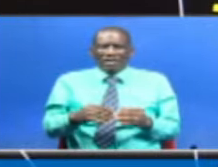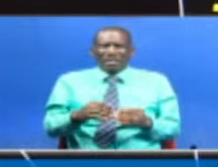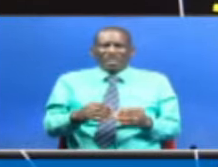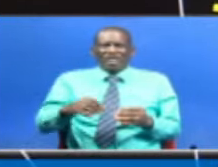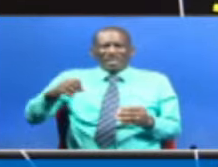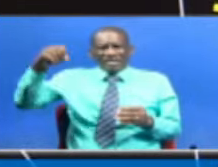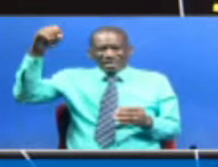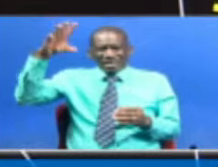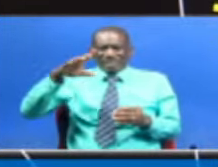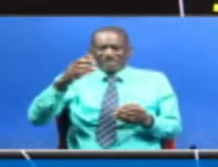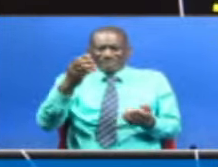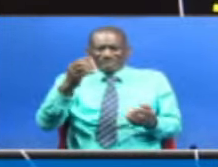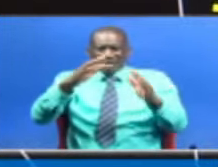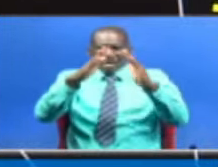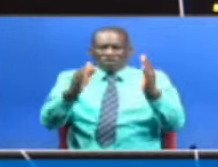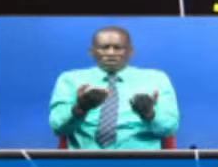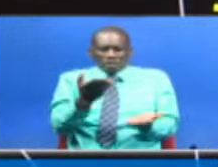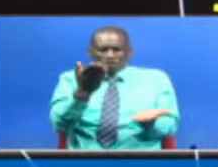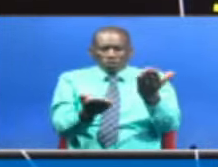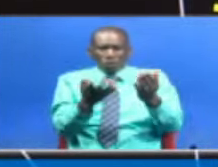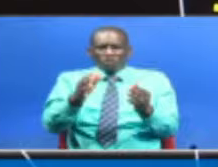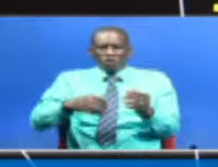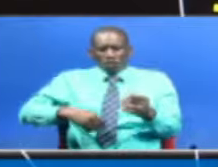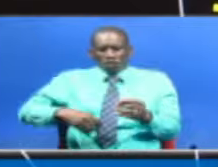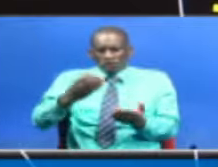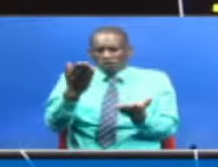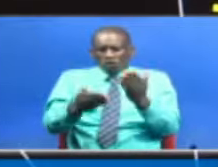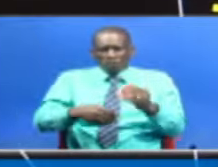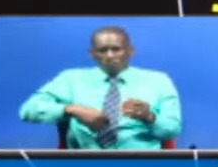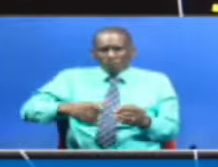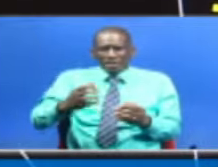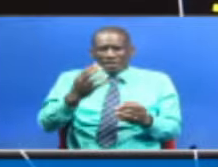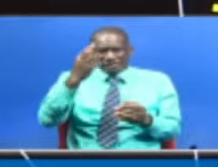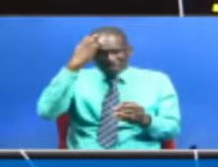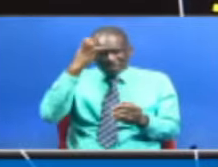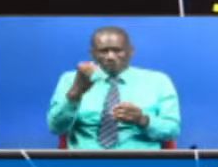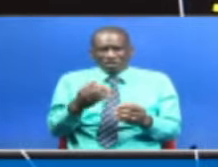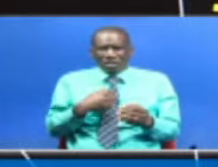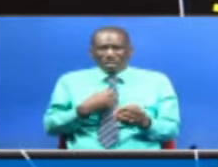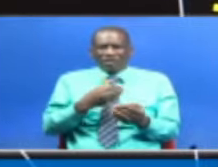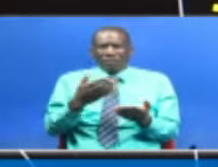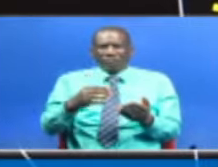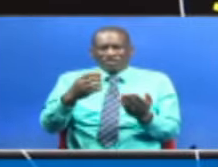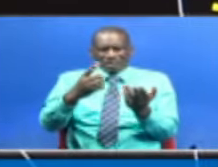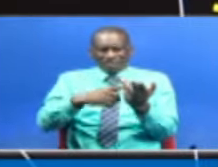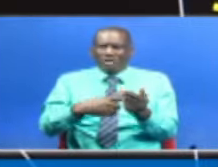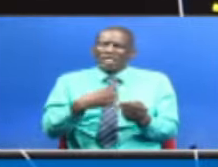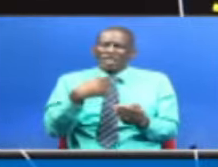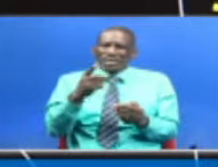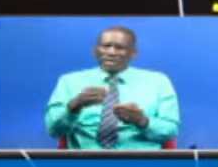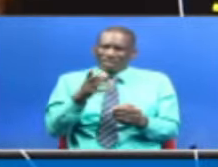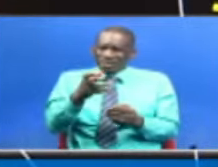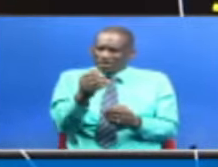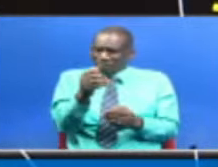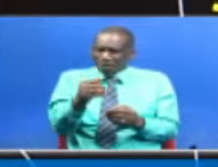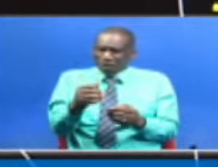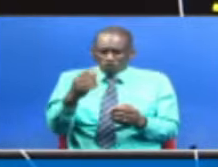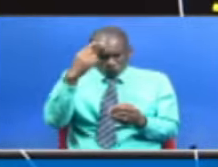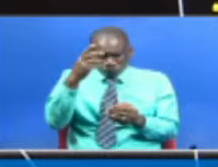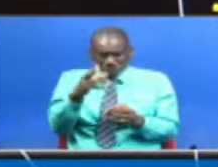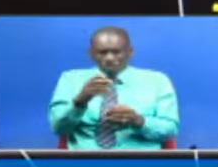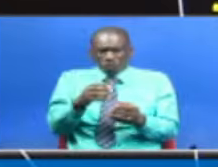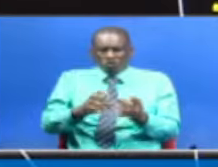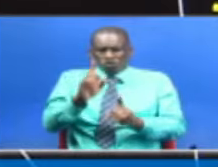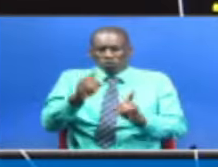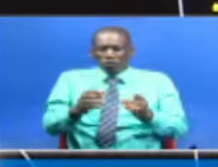you the comparison. You're of buying the charcoal. As the they have the maths. They'll tell you you need this amount of charcoal to cook githeri,